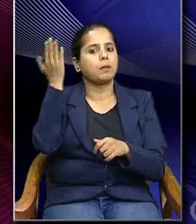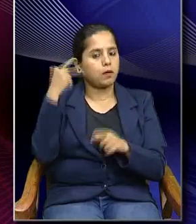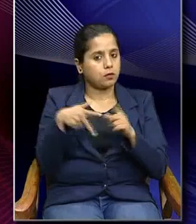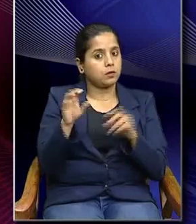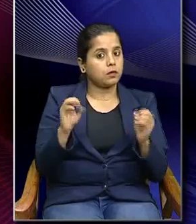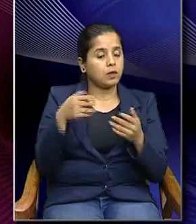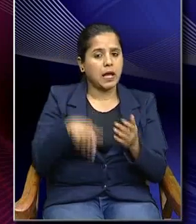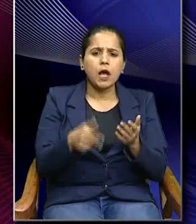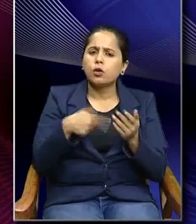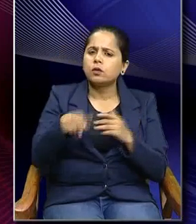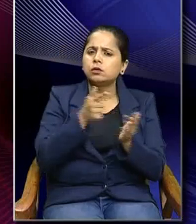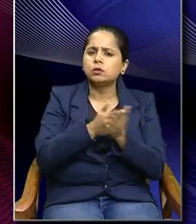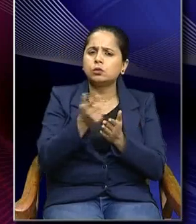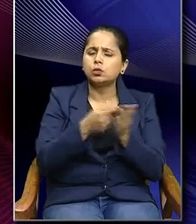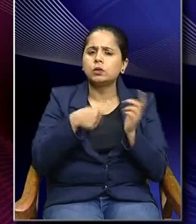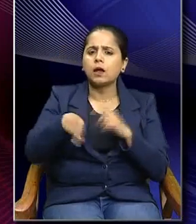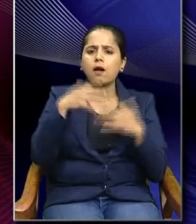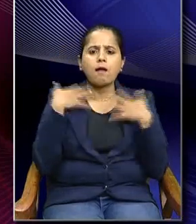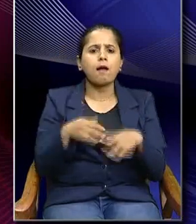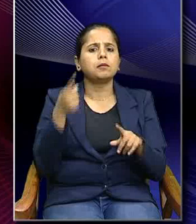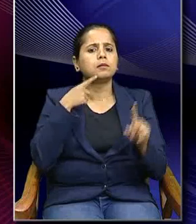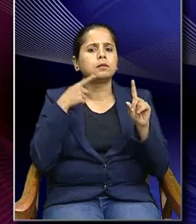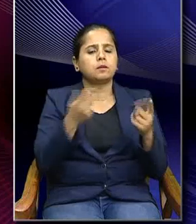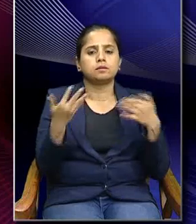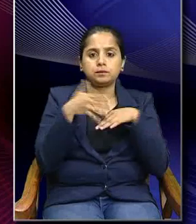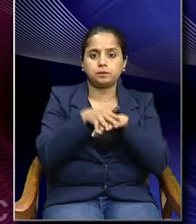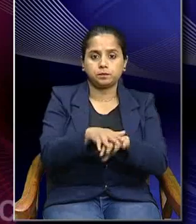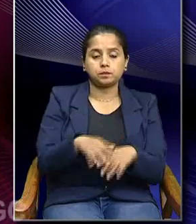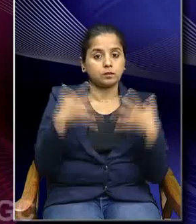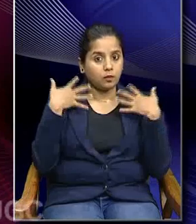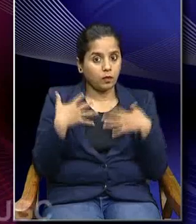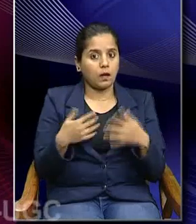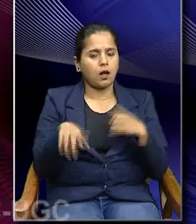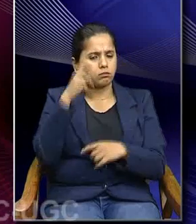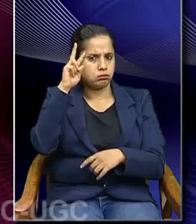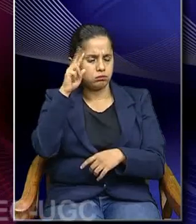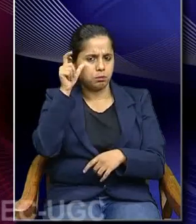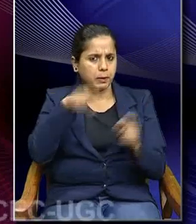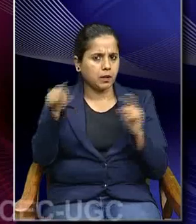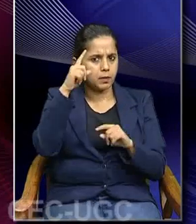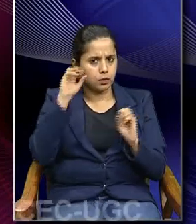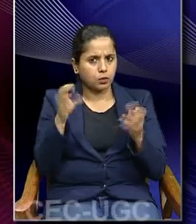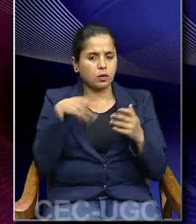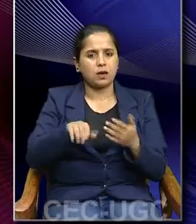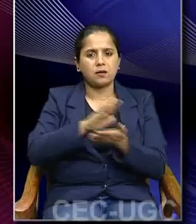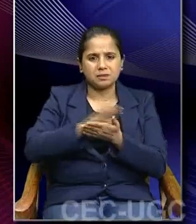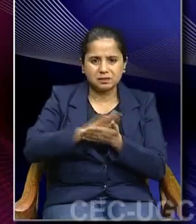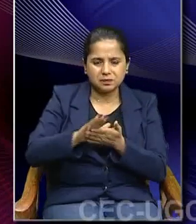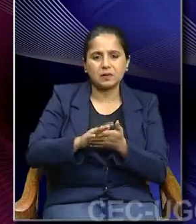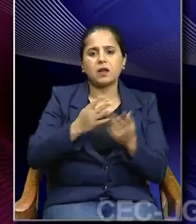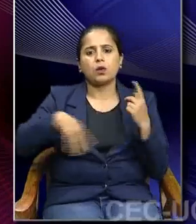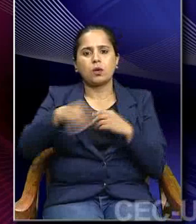this Rural Health Mission ensures integration of health concern with sanitation,